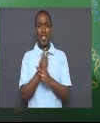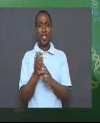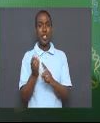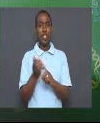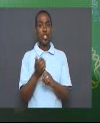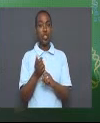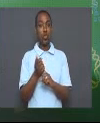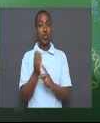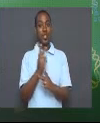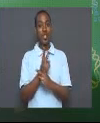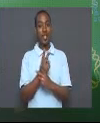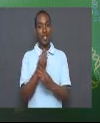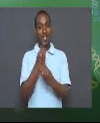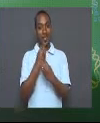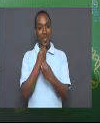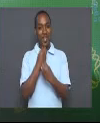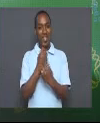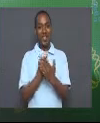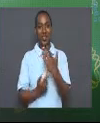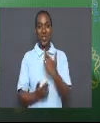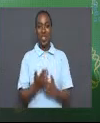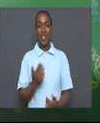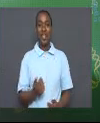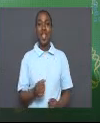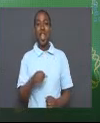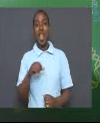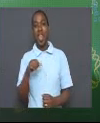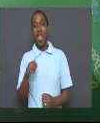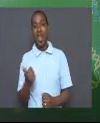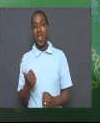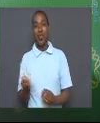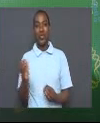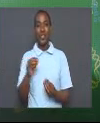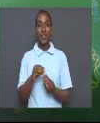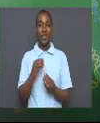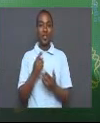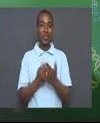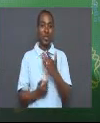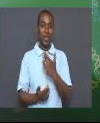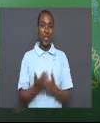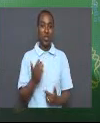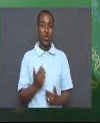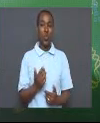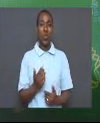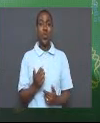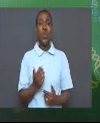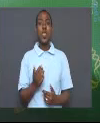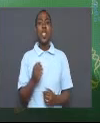with care. We will also discuss ways in which